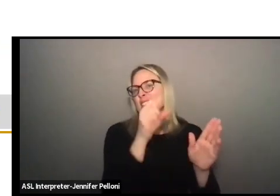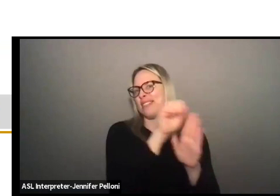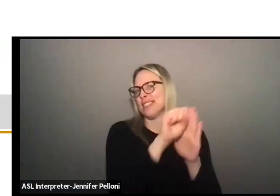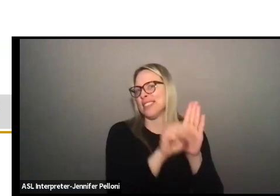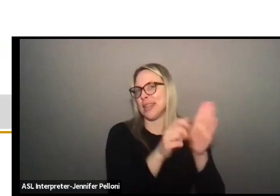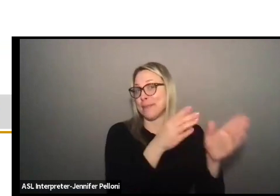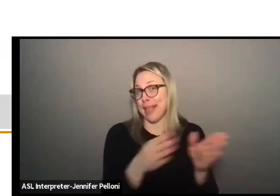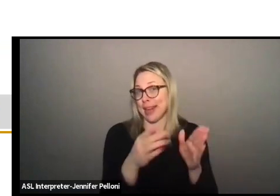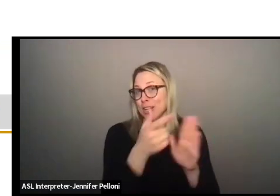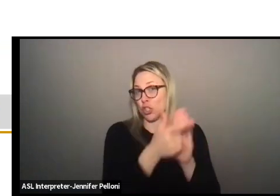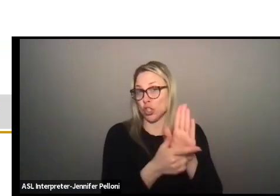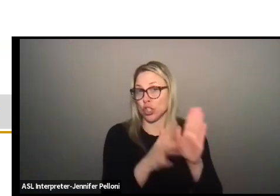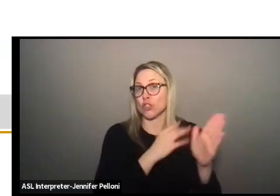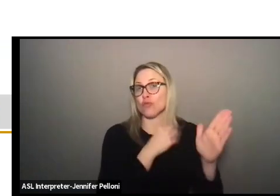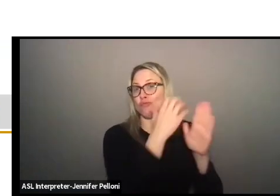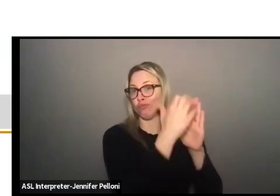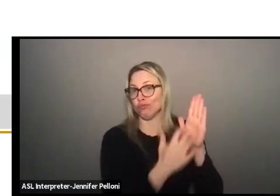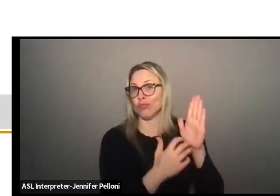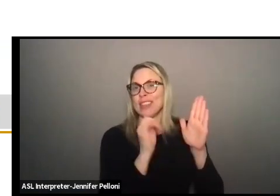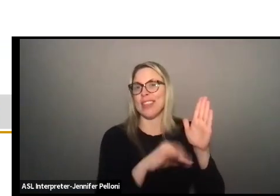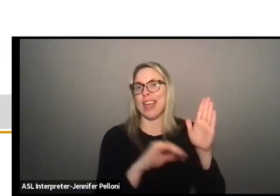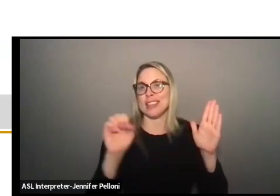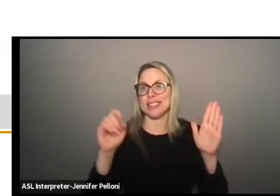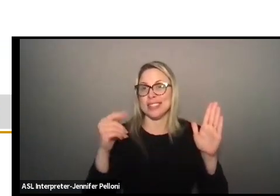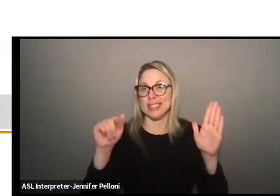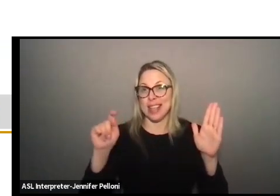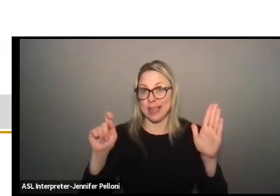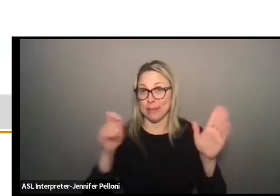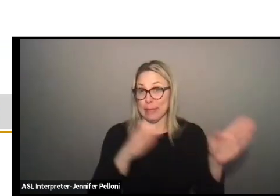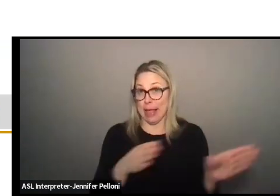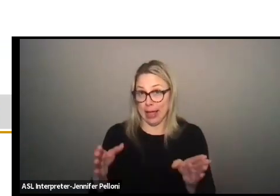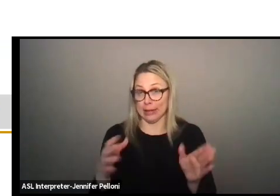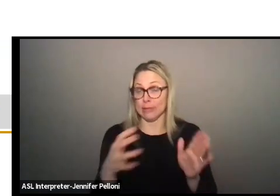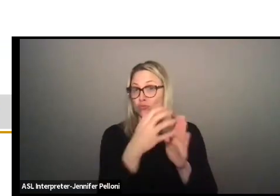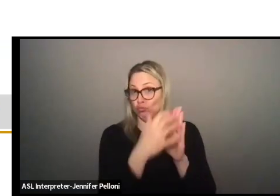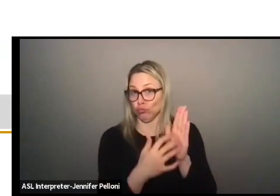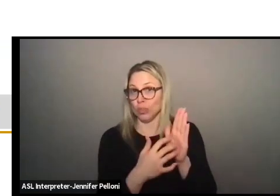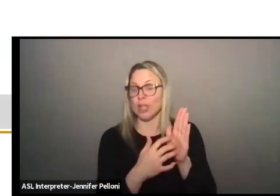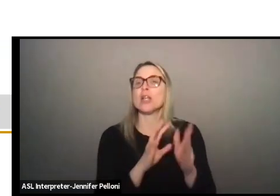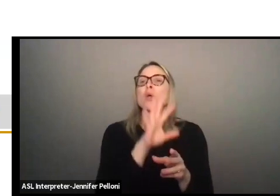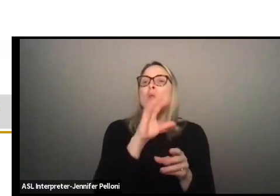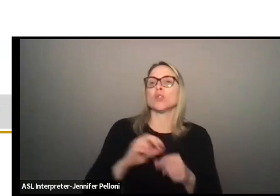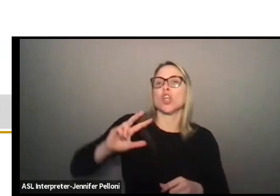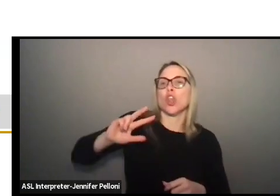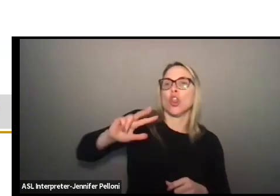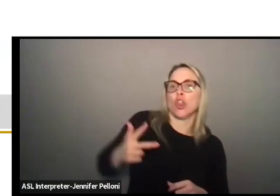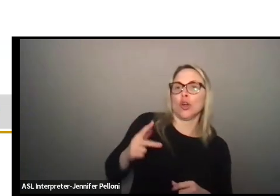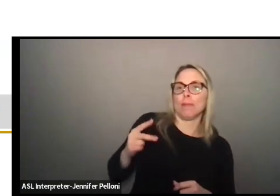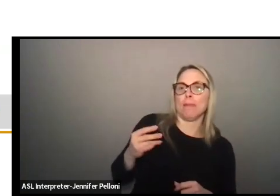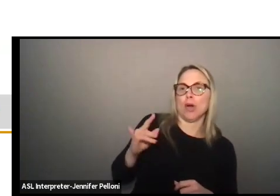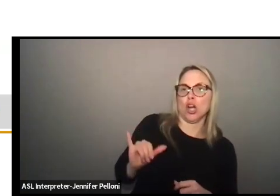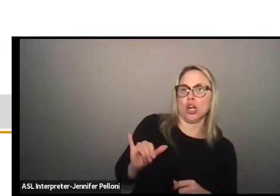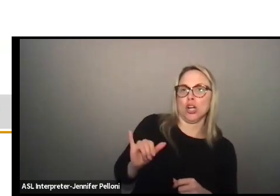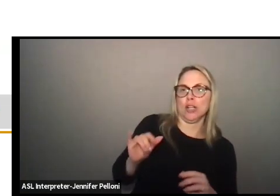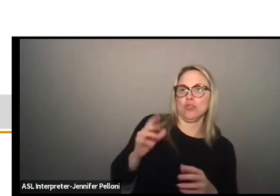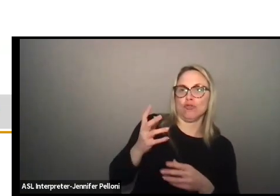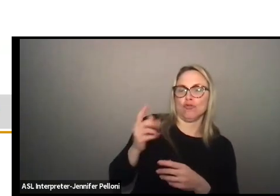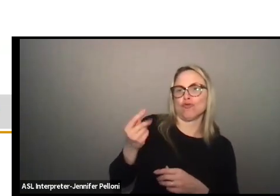attorney, to draft that estate plan and include a third party trust within that